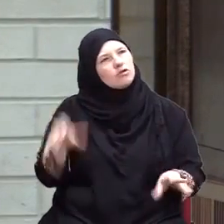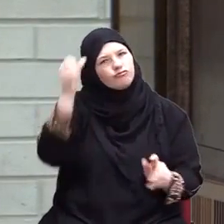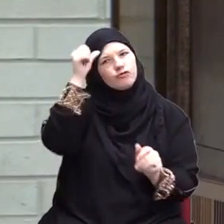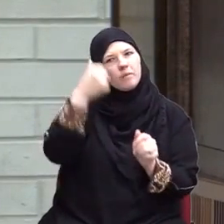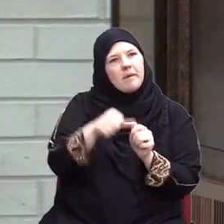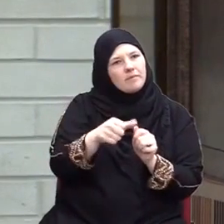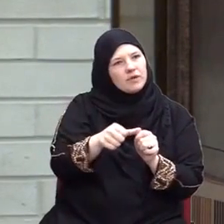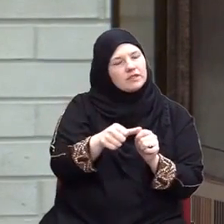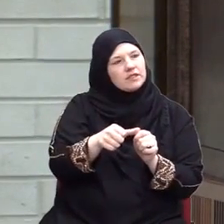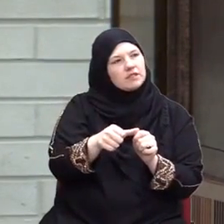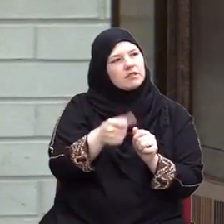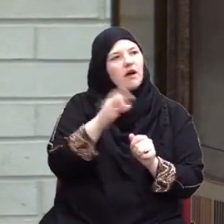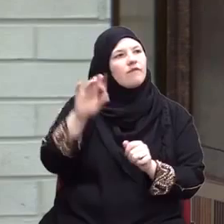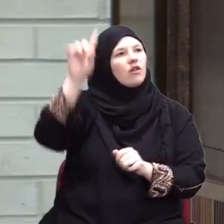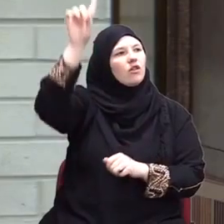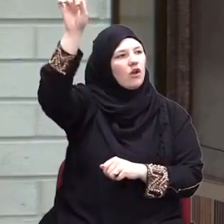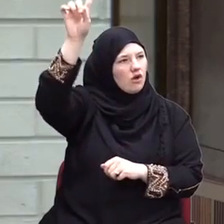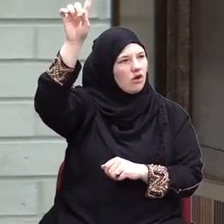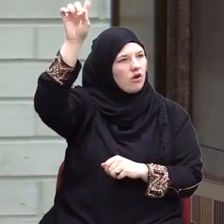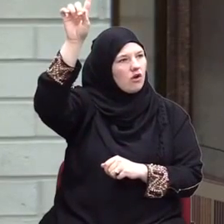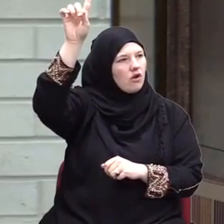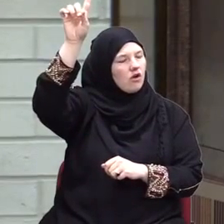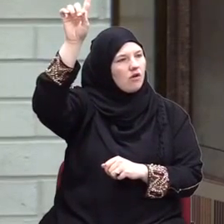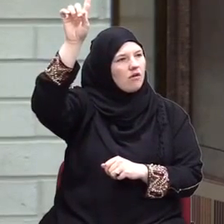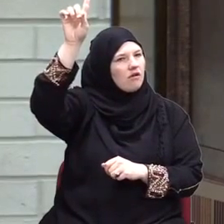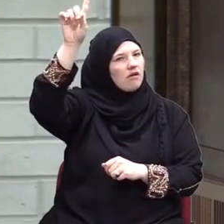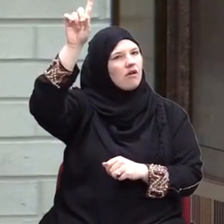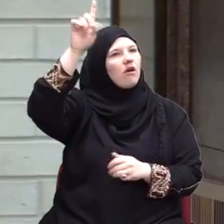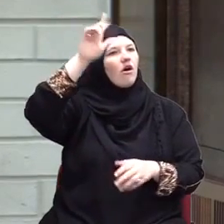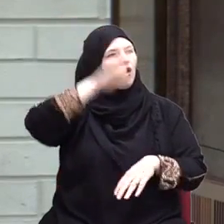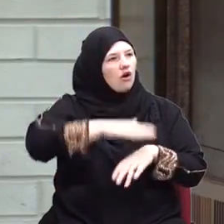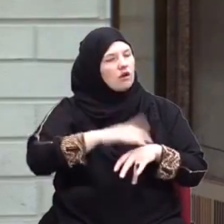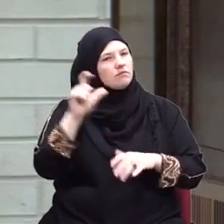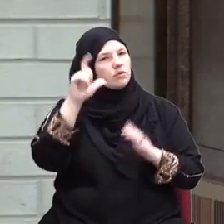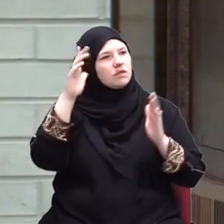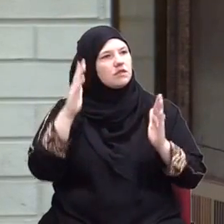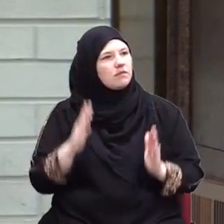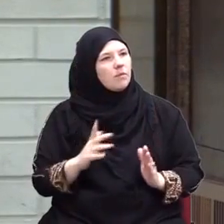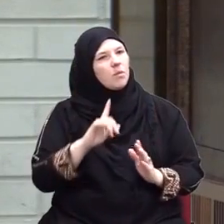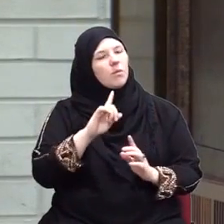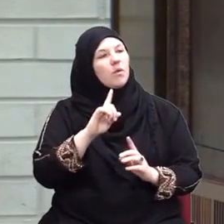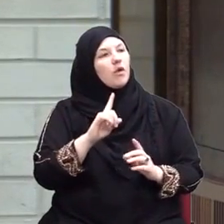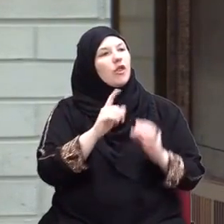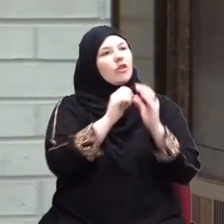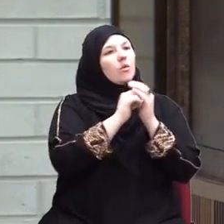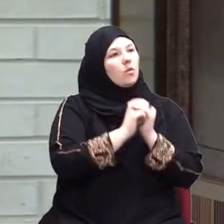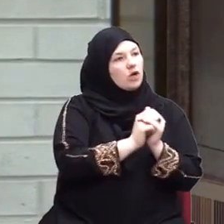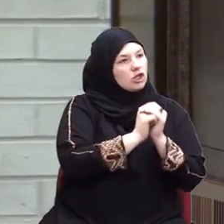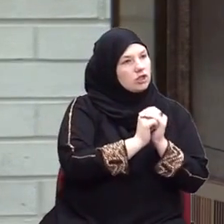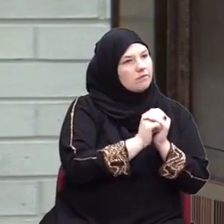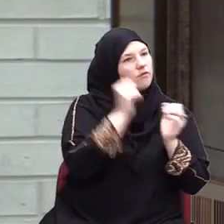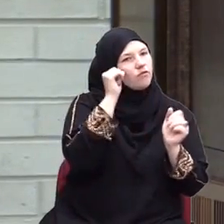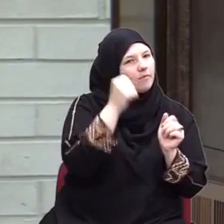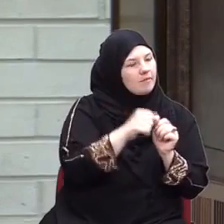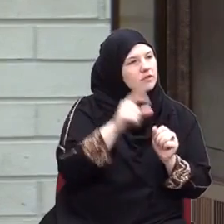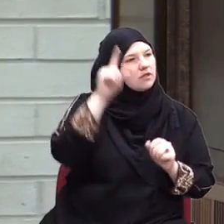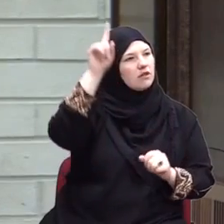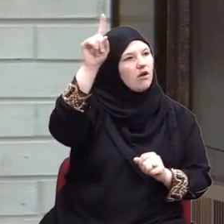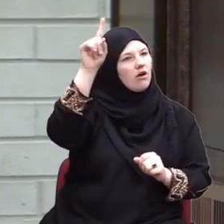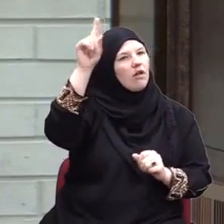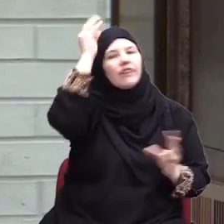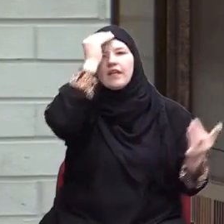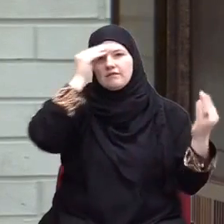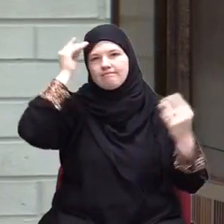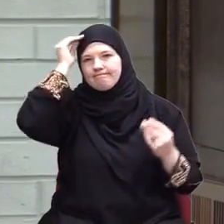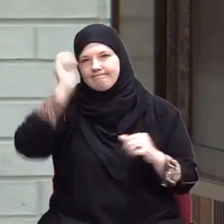on Muslims is ibadah tafakkur, the worship that comes in the form of